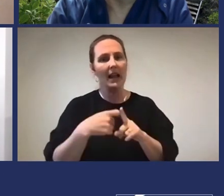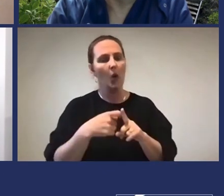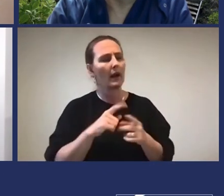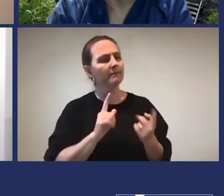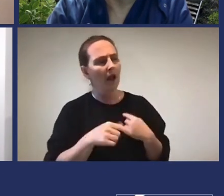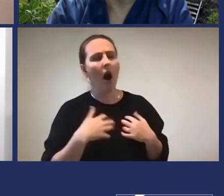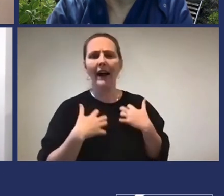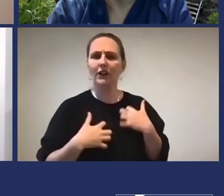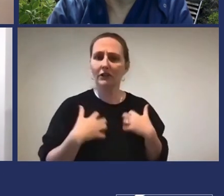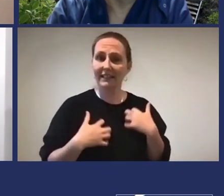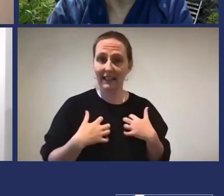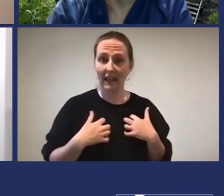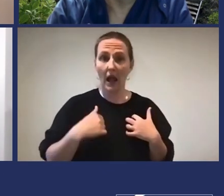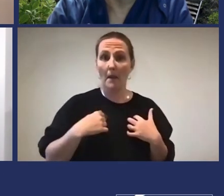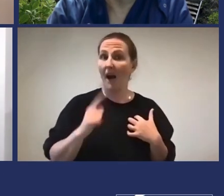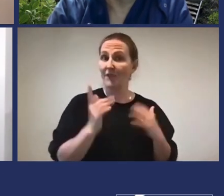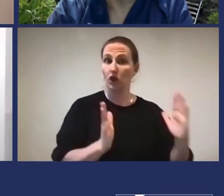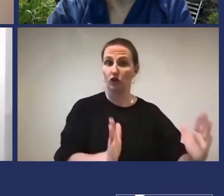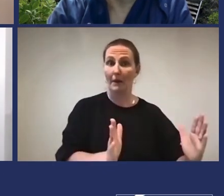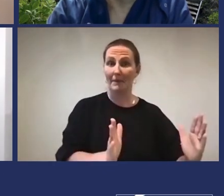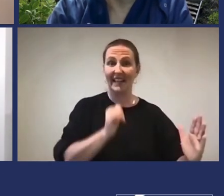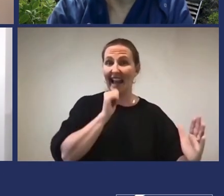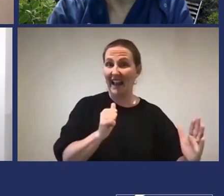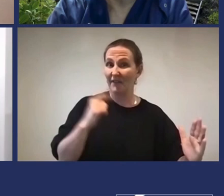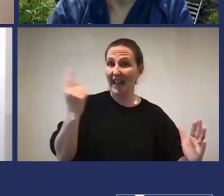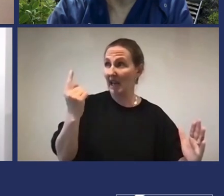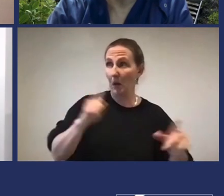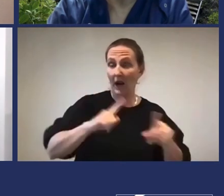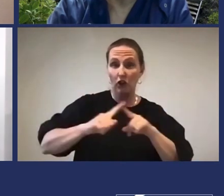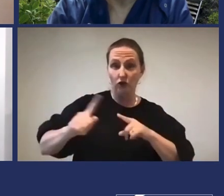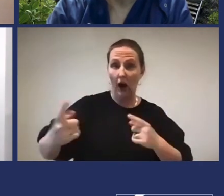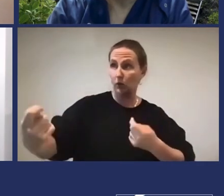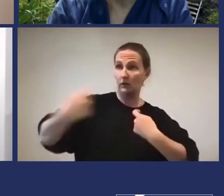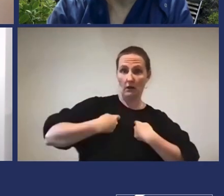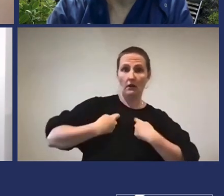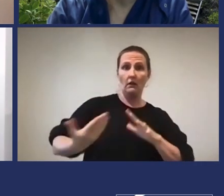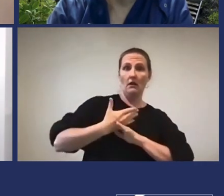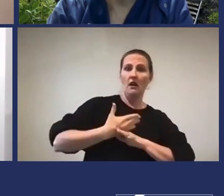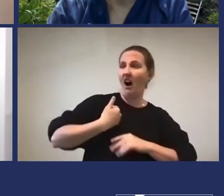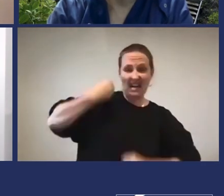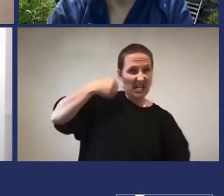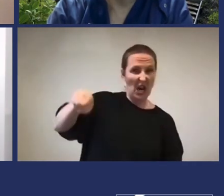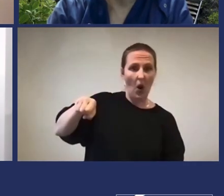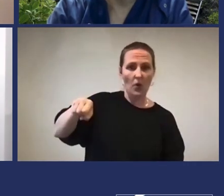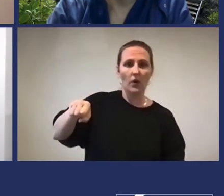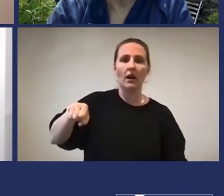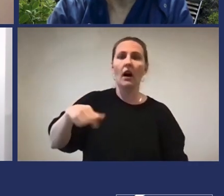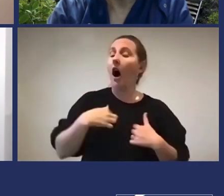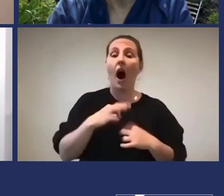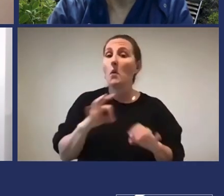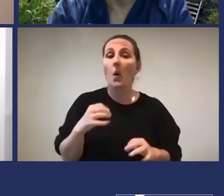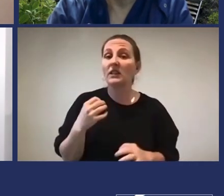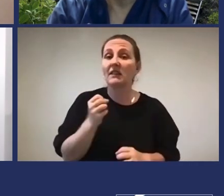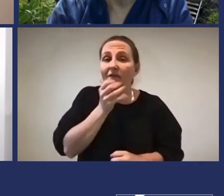like if anybody tried to do anything to me full stop, I would have been like, no. I was lucky. I wasn't vomiting or anything, but I was just